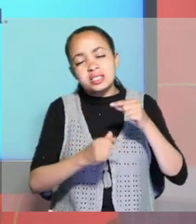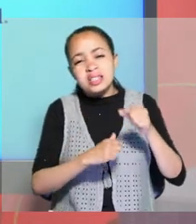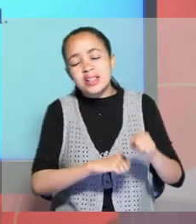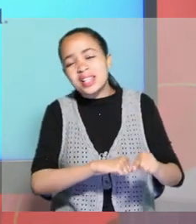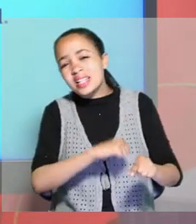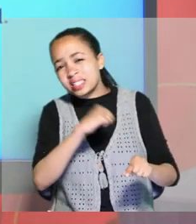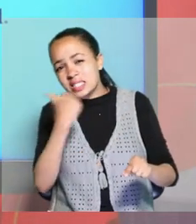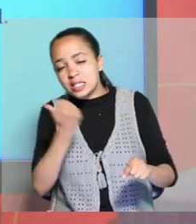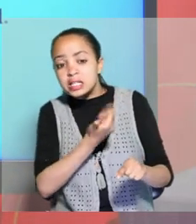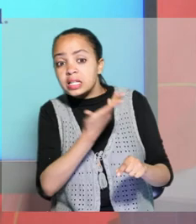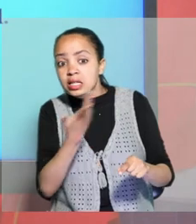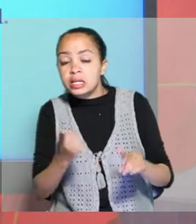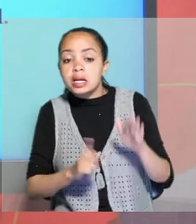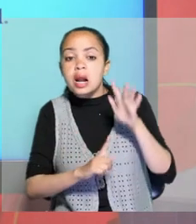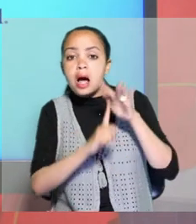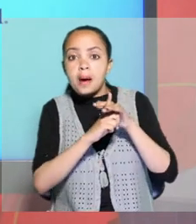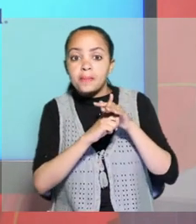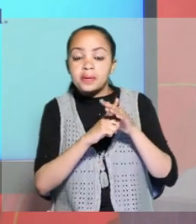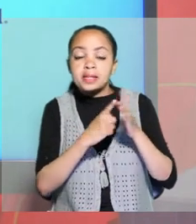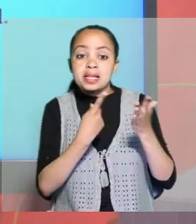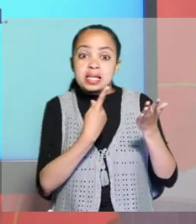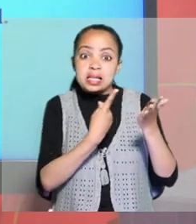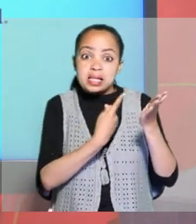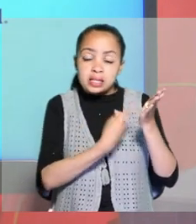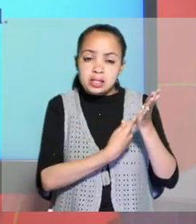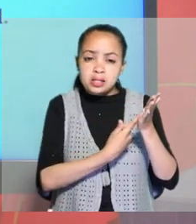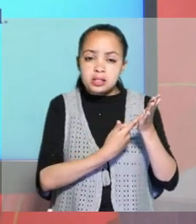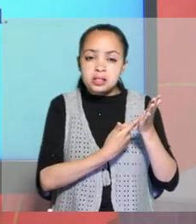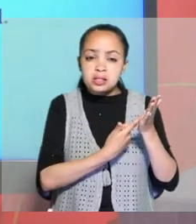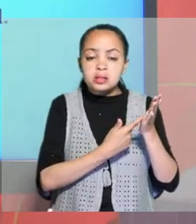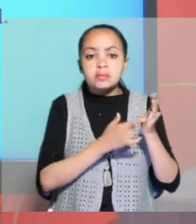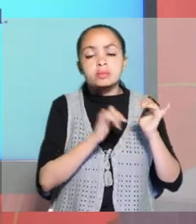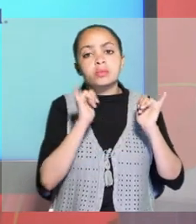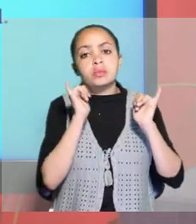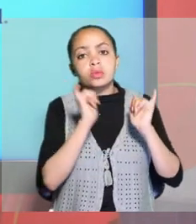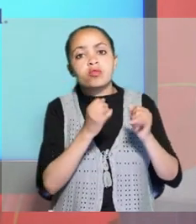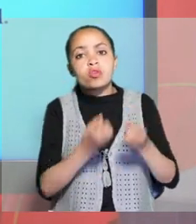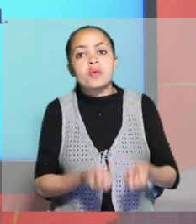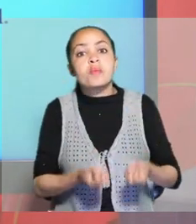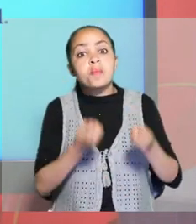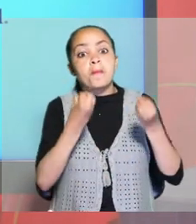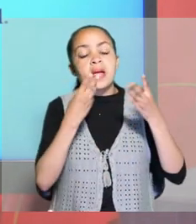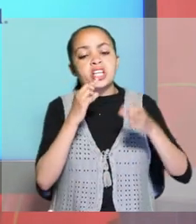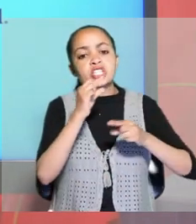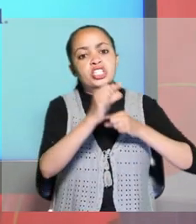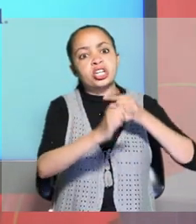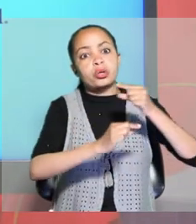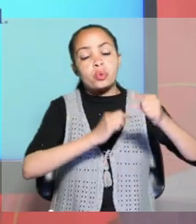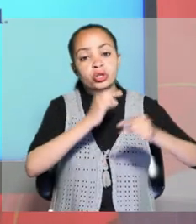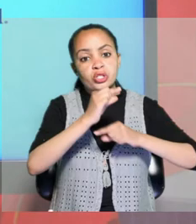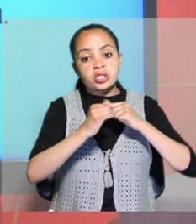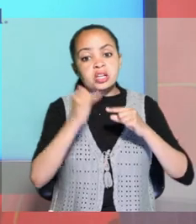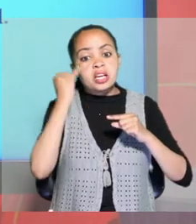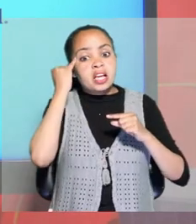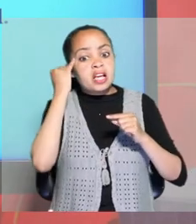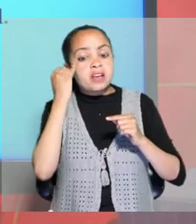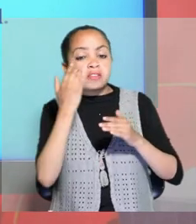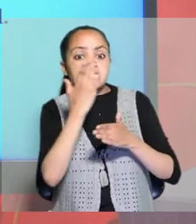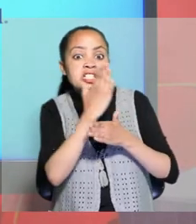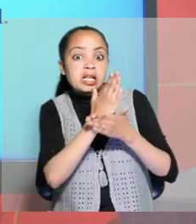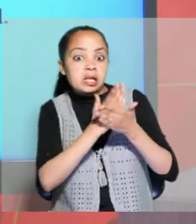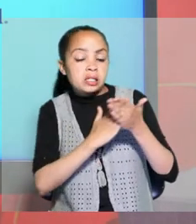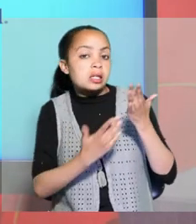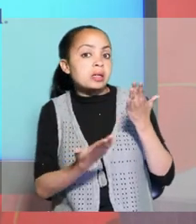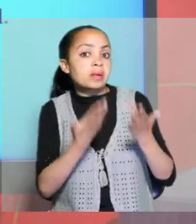maintained. This phase may be remain dormant for many generations if certain factor